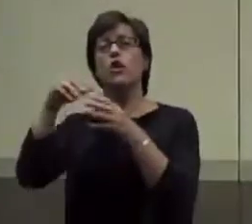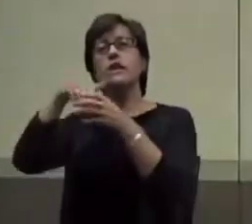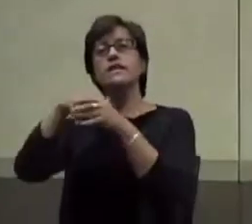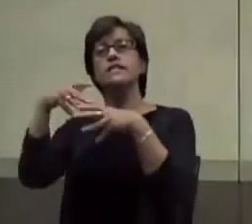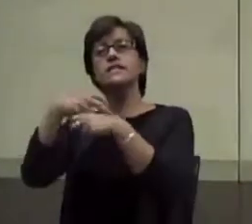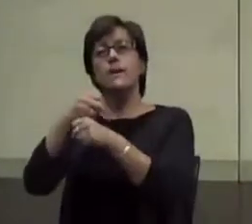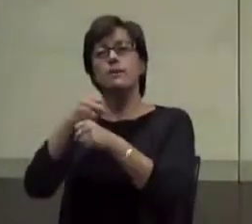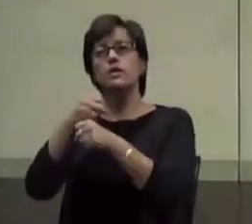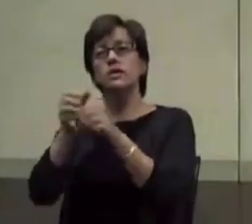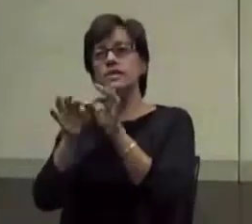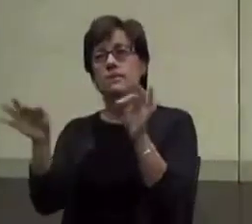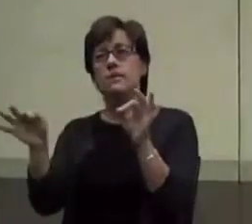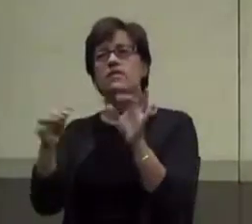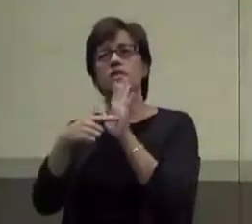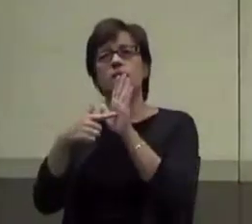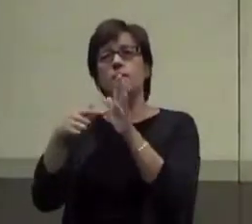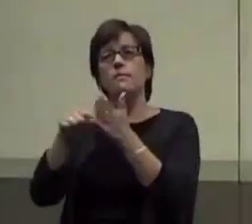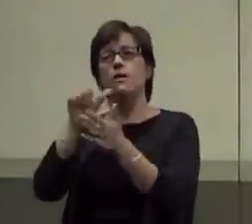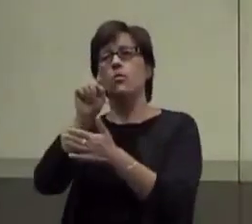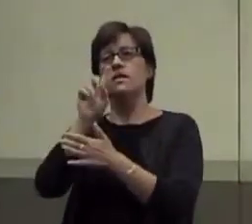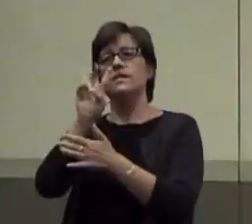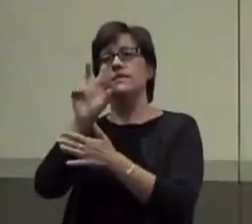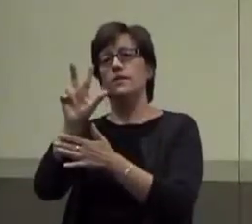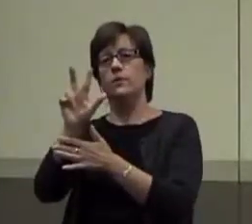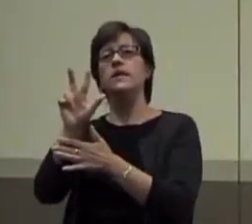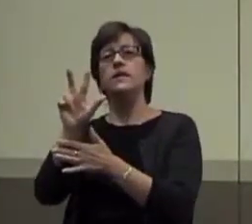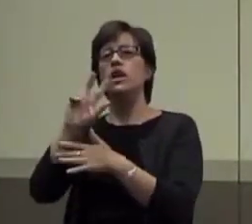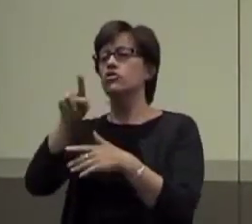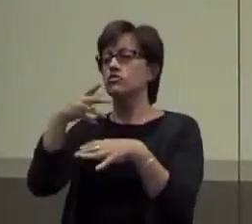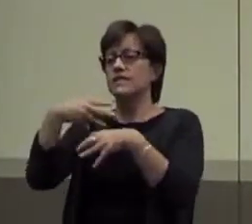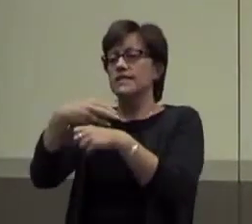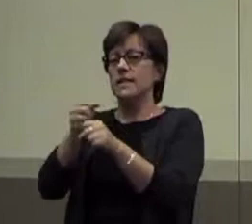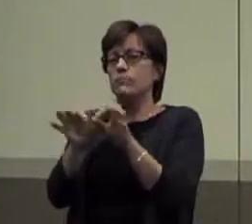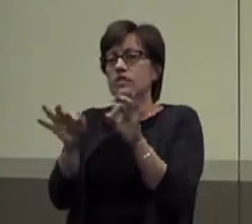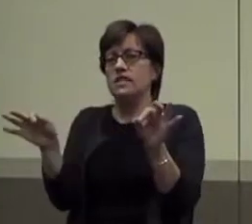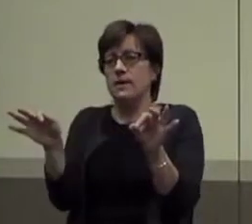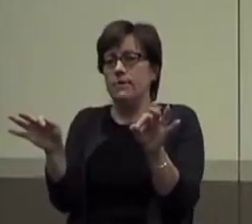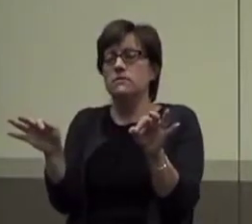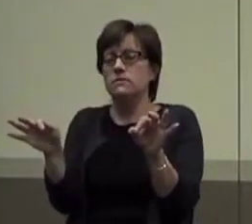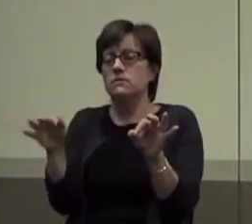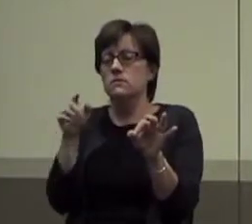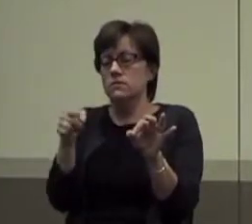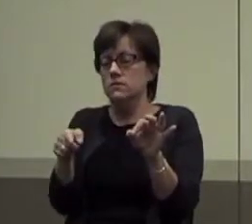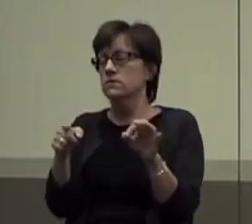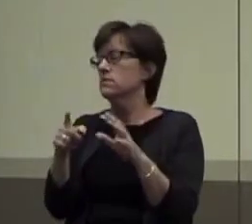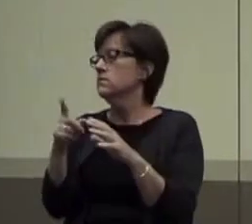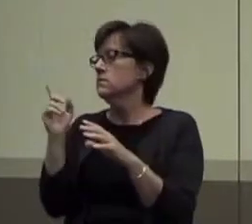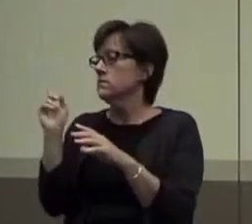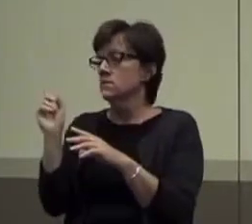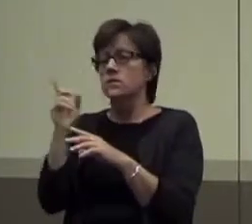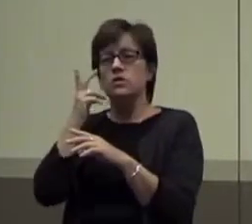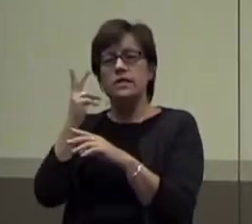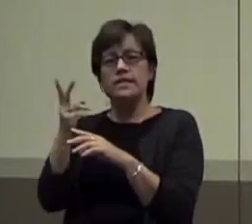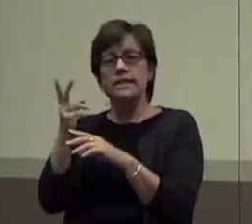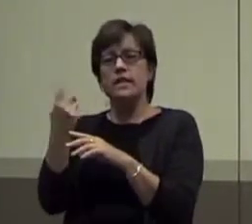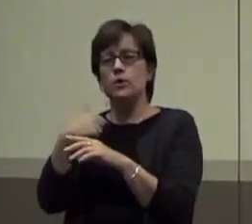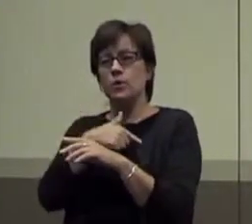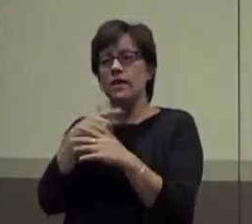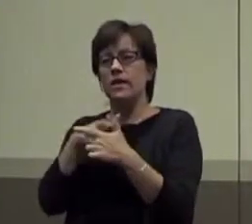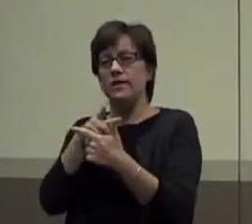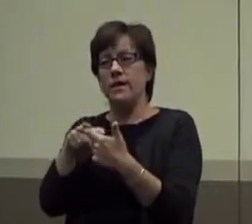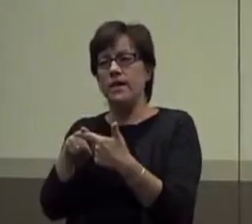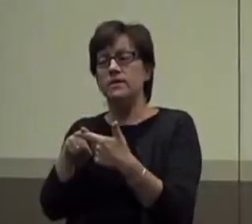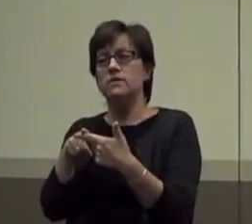page 73. This is a blown up version of it, just the summary statement. Okay? And so you see here, we've then